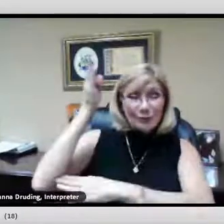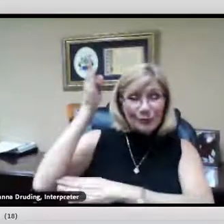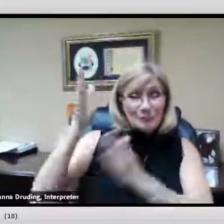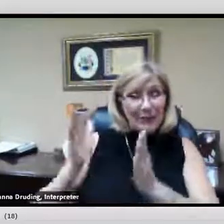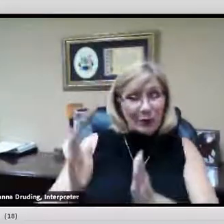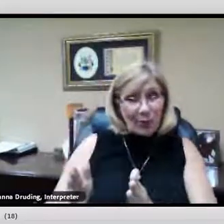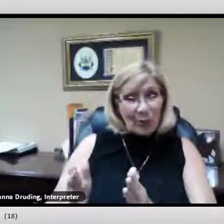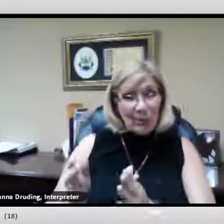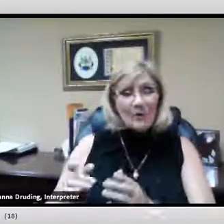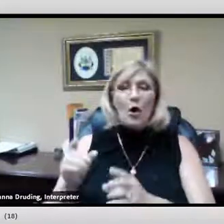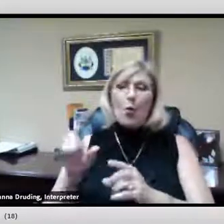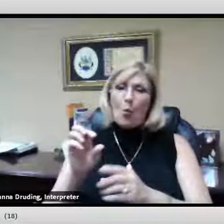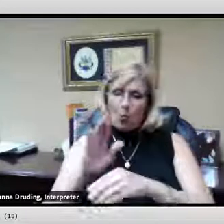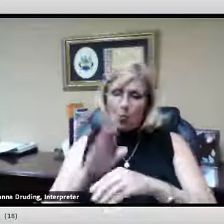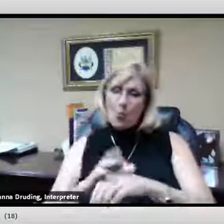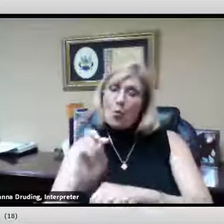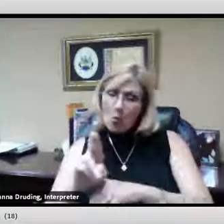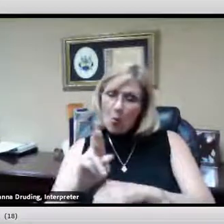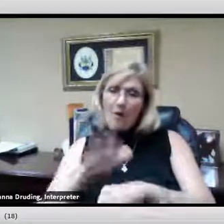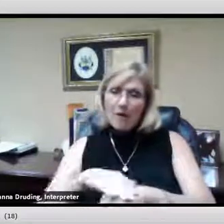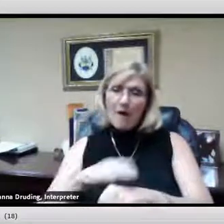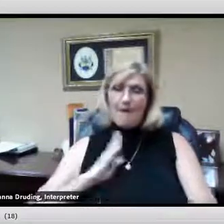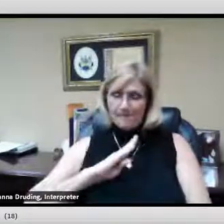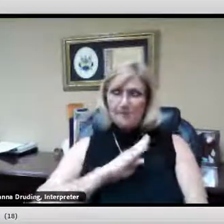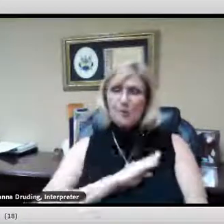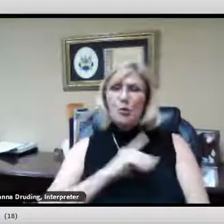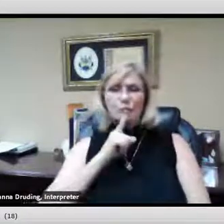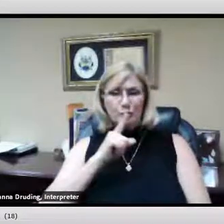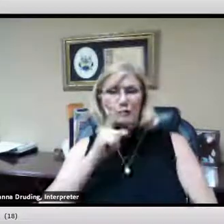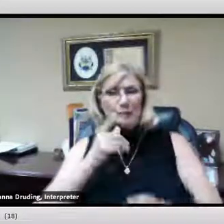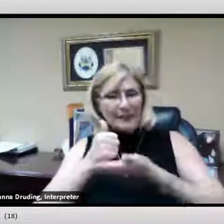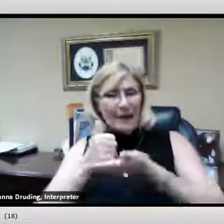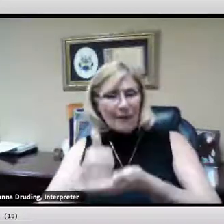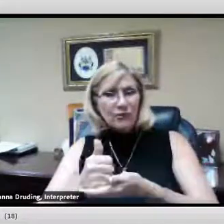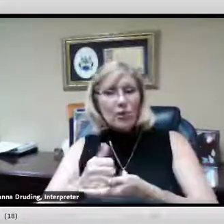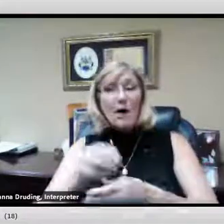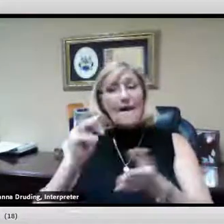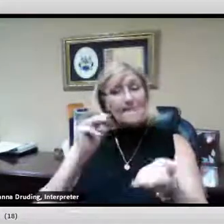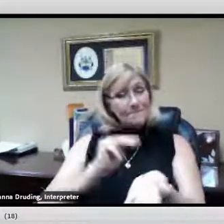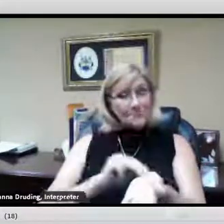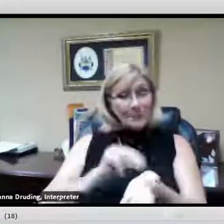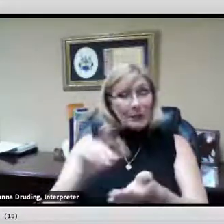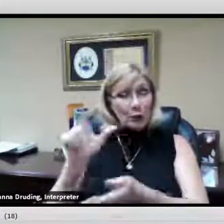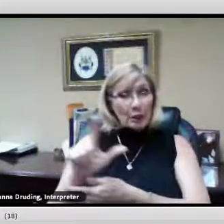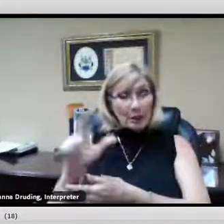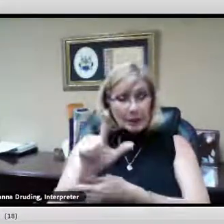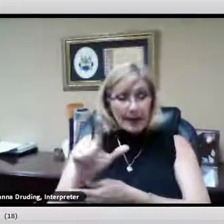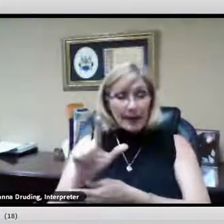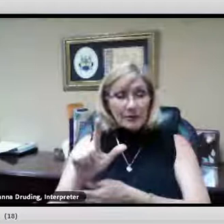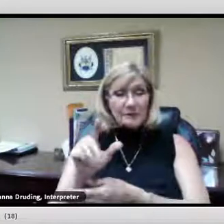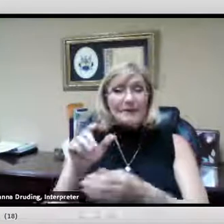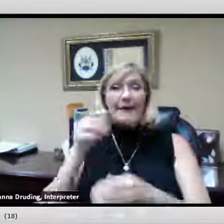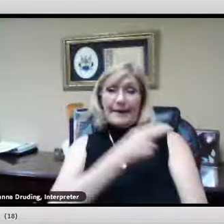the boards of those organizations. Very, very helpful. Medical libraries in a hospital system.